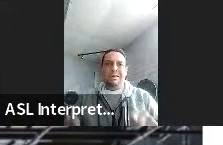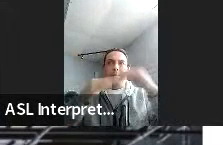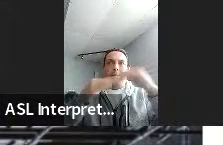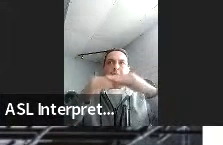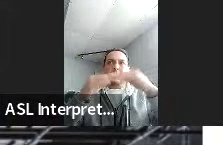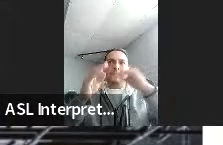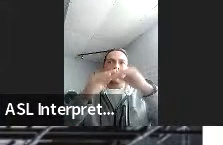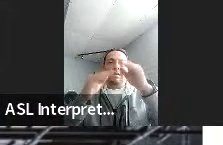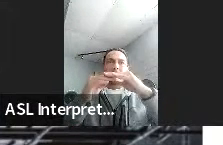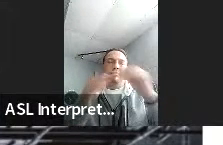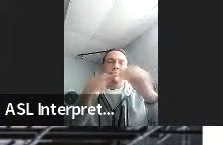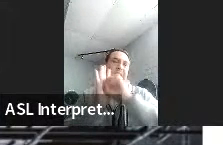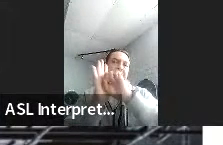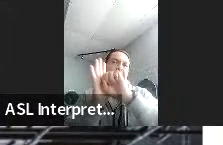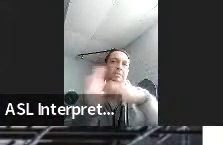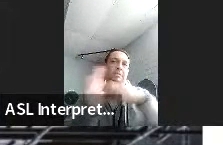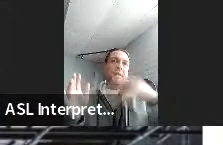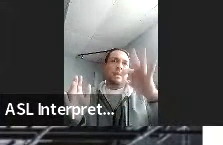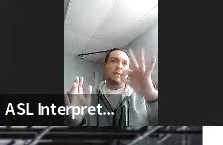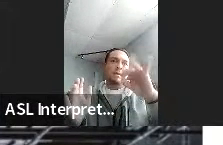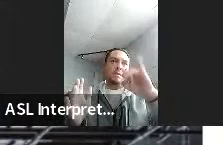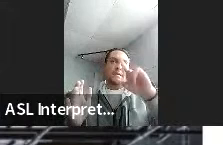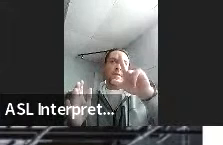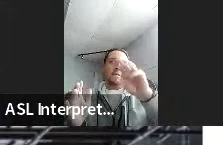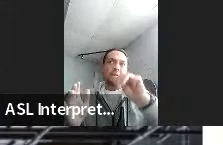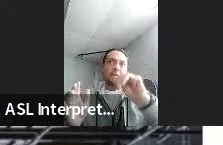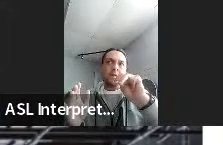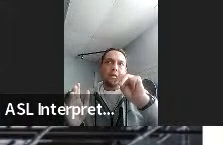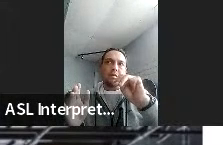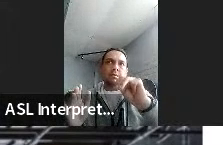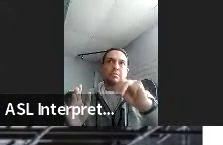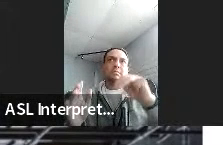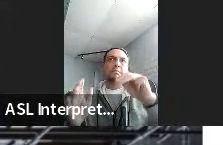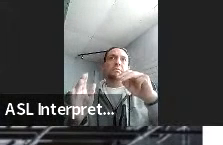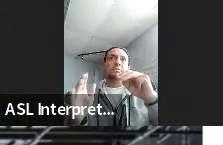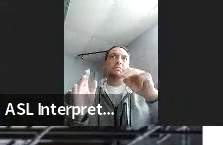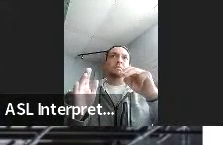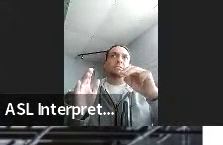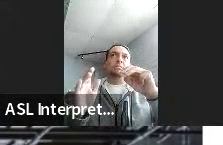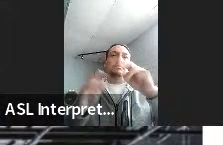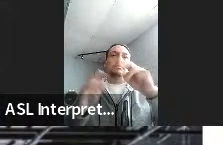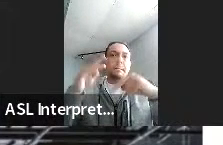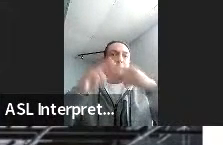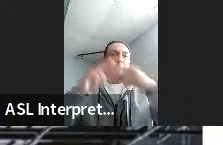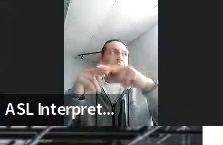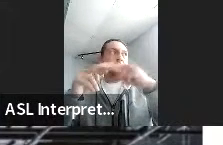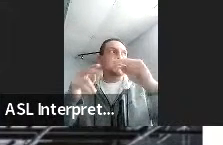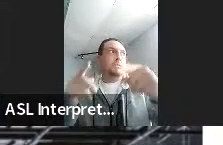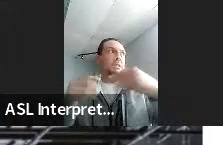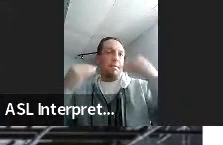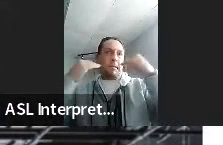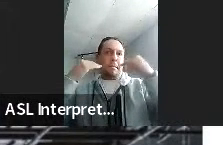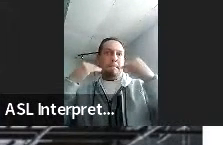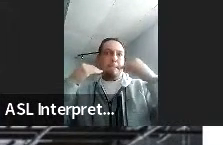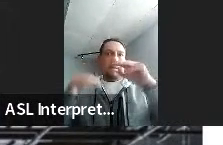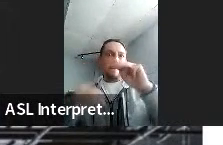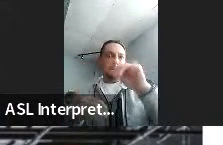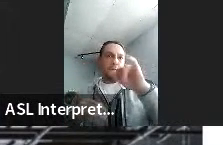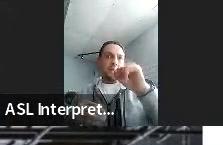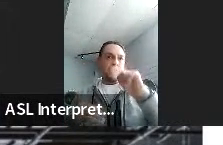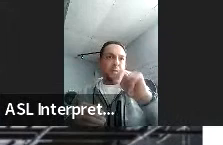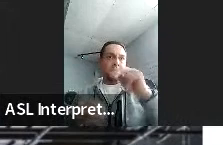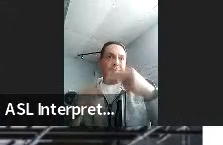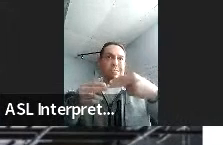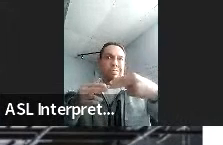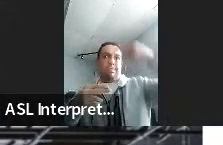the minimum height a building hits before it has to start moving back towards the center. To address these kinds of zoning barriers,